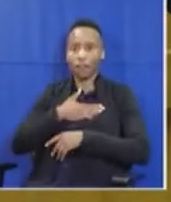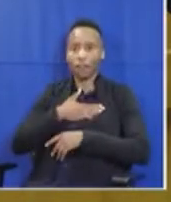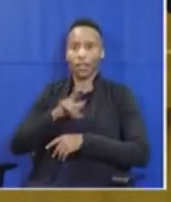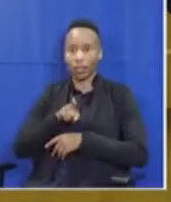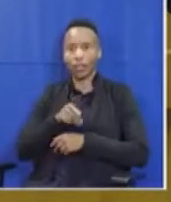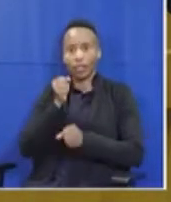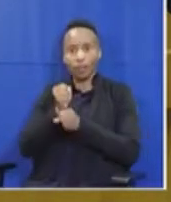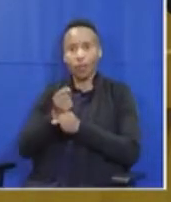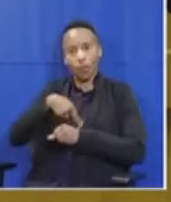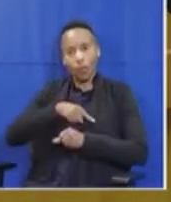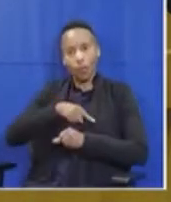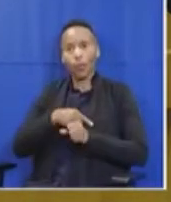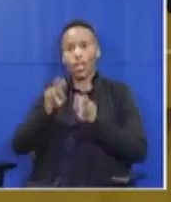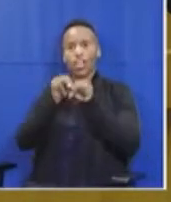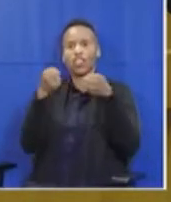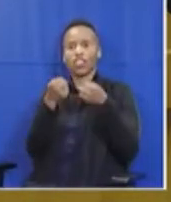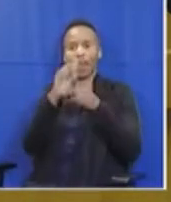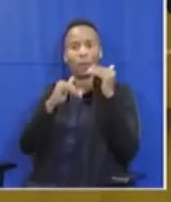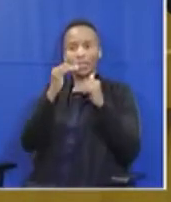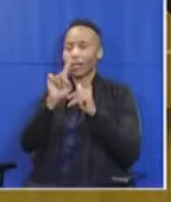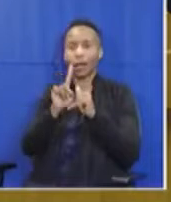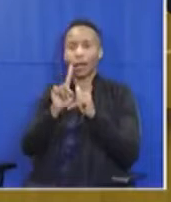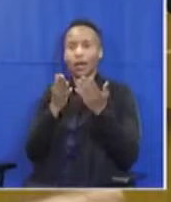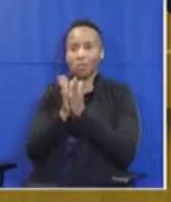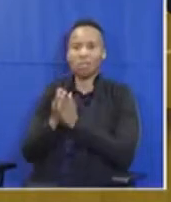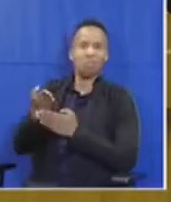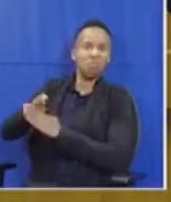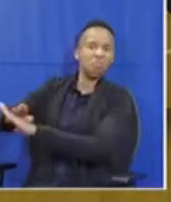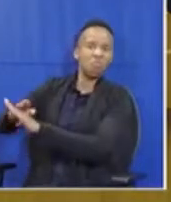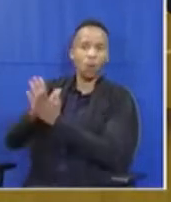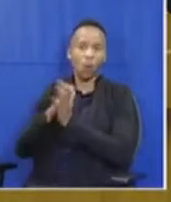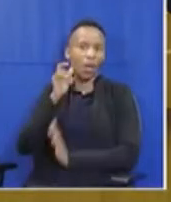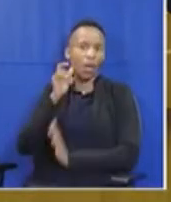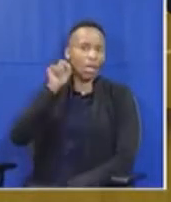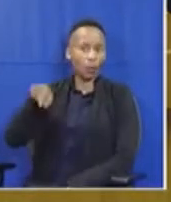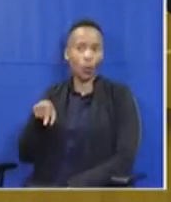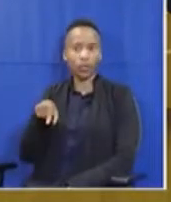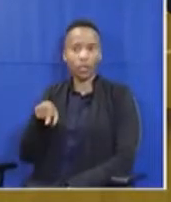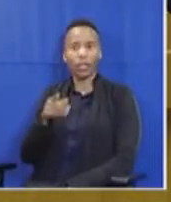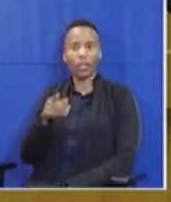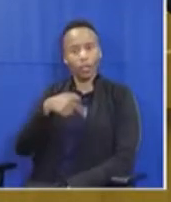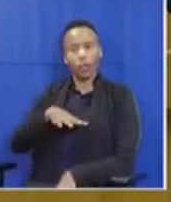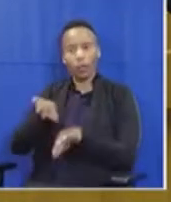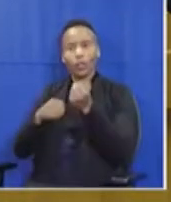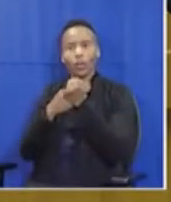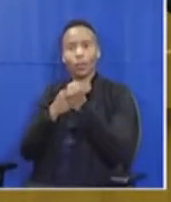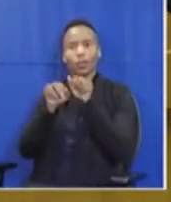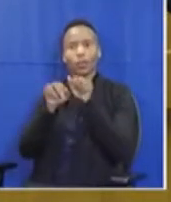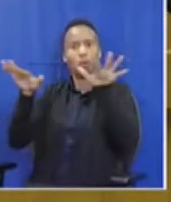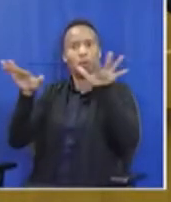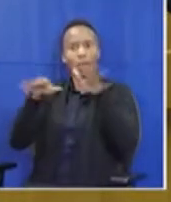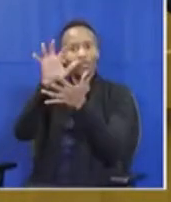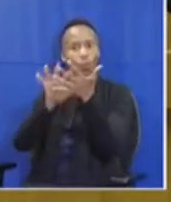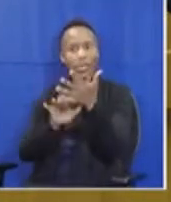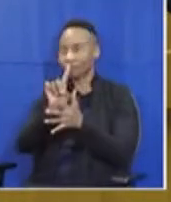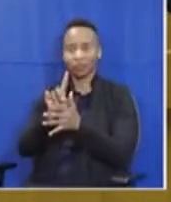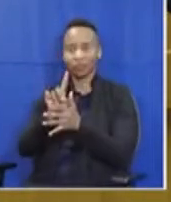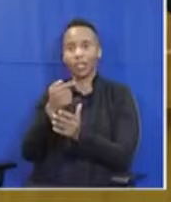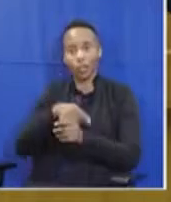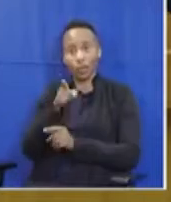nation building and not marginalised or ignored when our beliefs do not support the popular narrative. As you are aware,